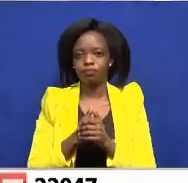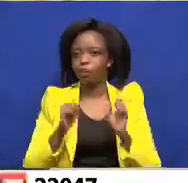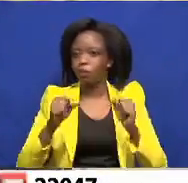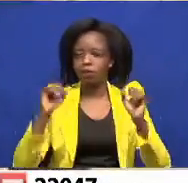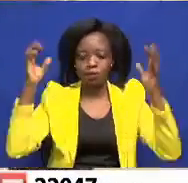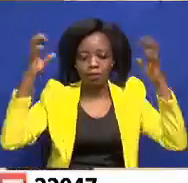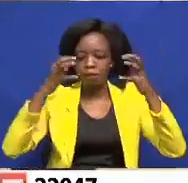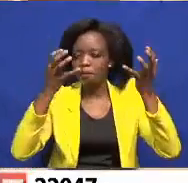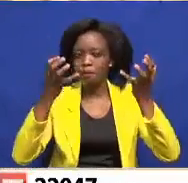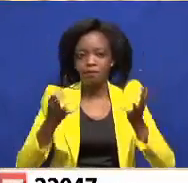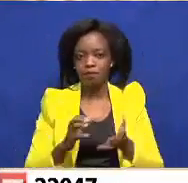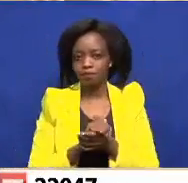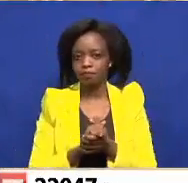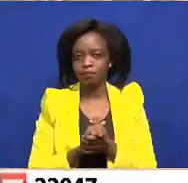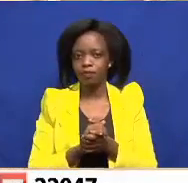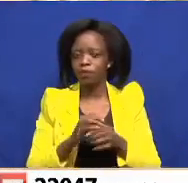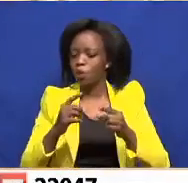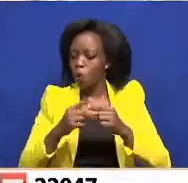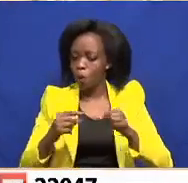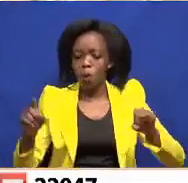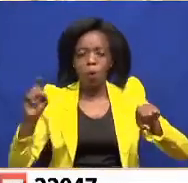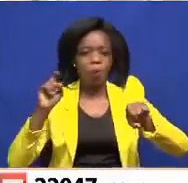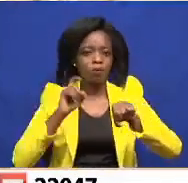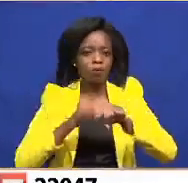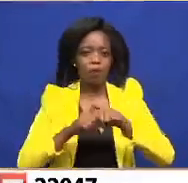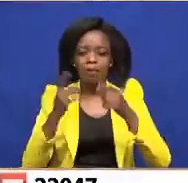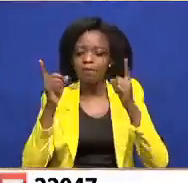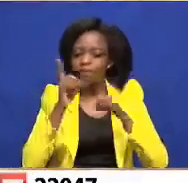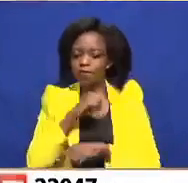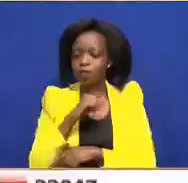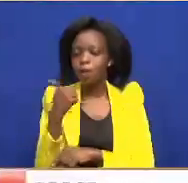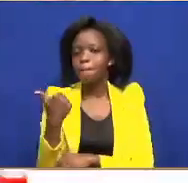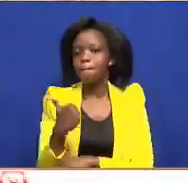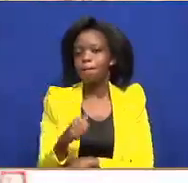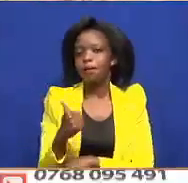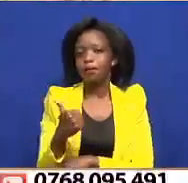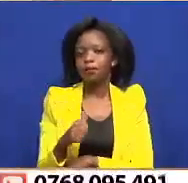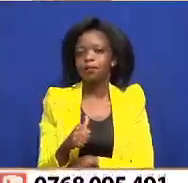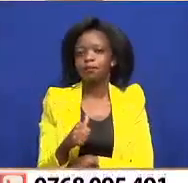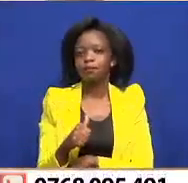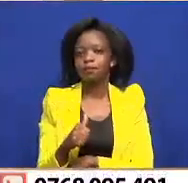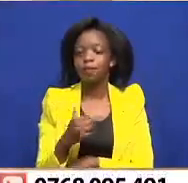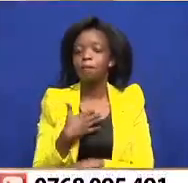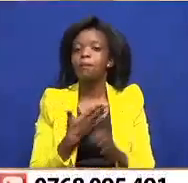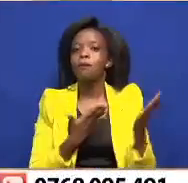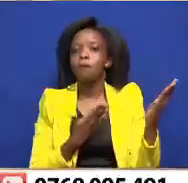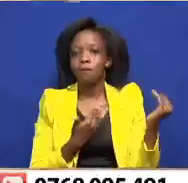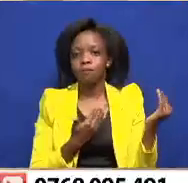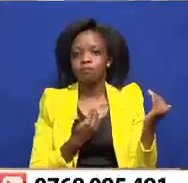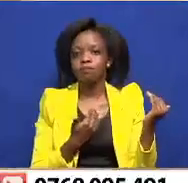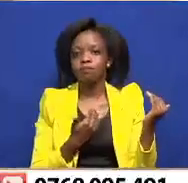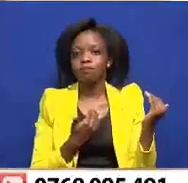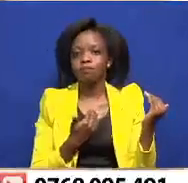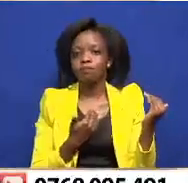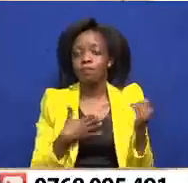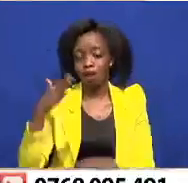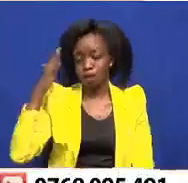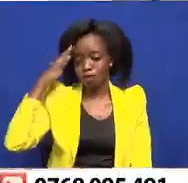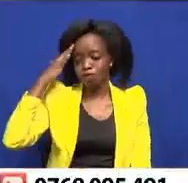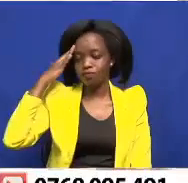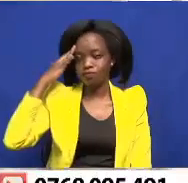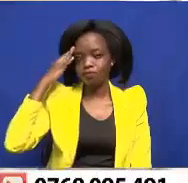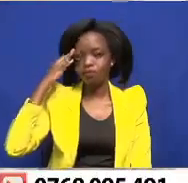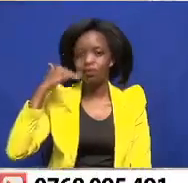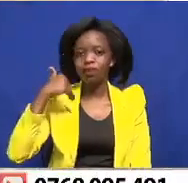tungenyeshewa hivyo. Imeenda muda mrefu sana kama ijamalizika. And I hope najua ya kwamba